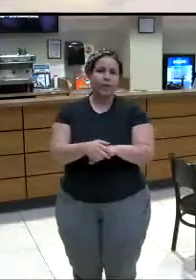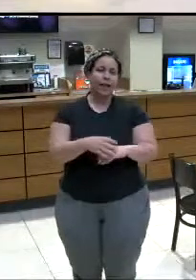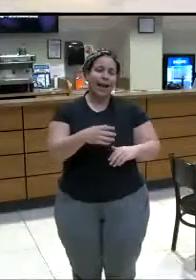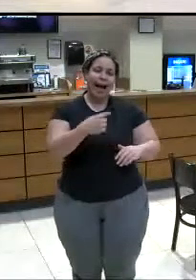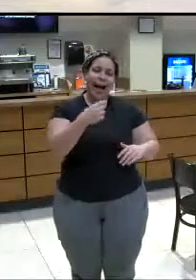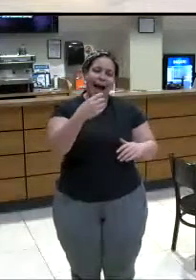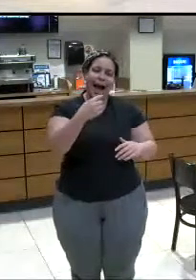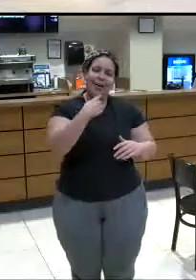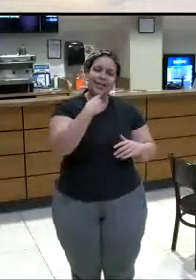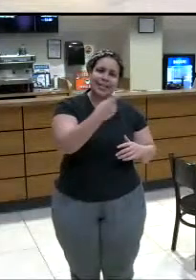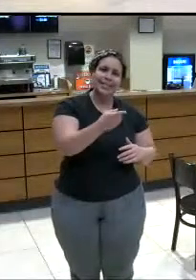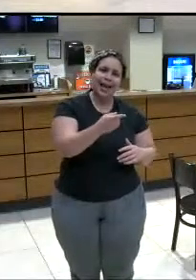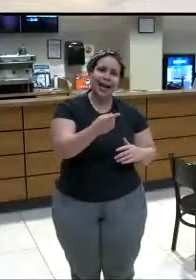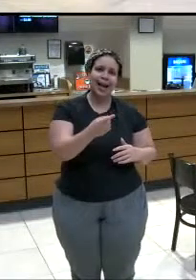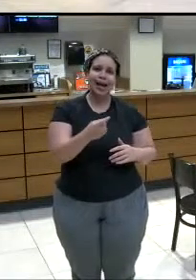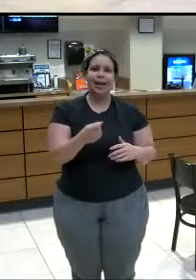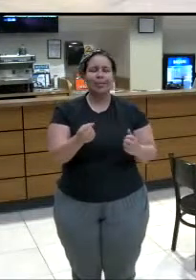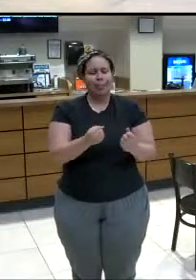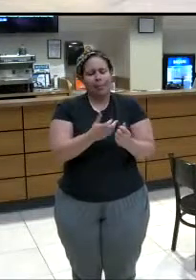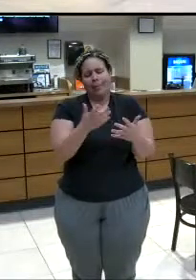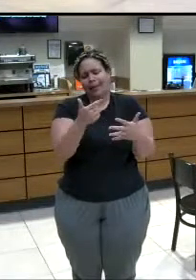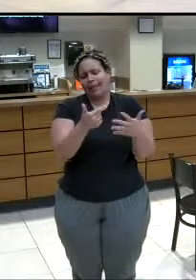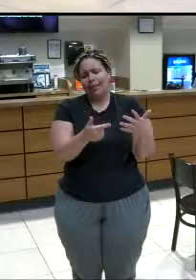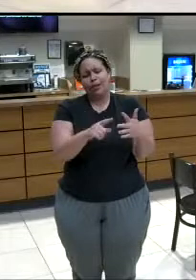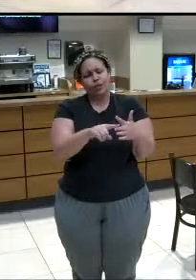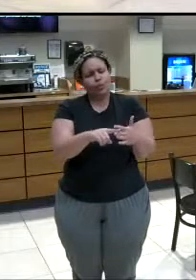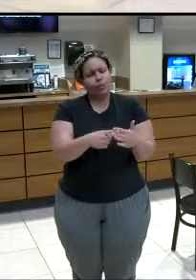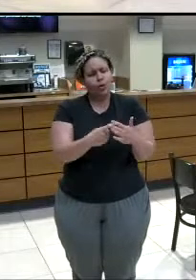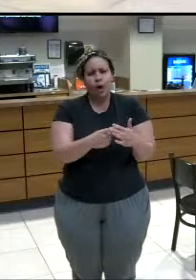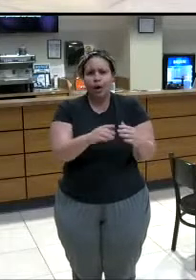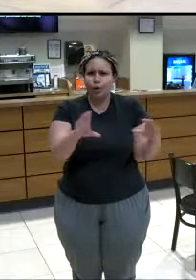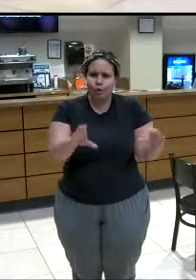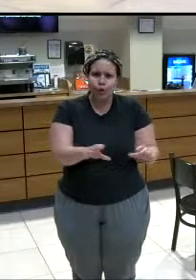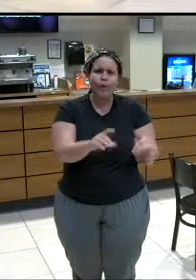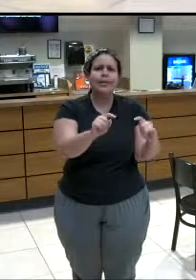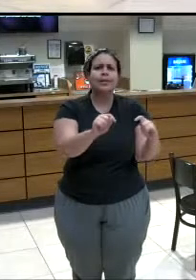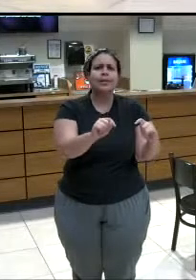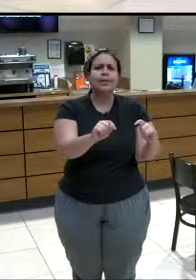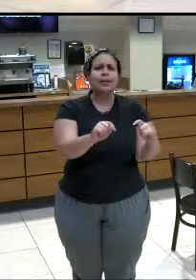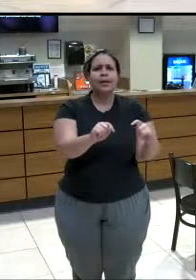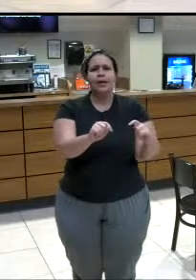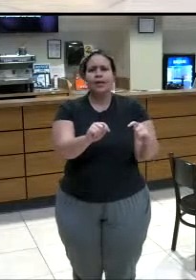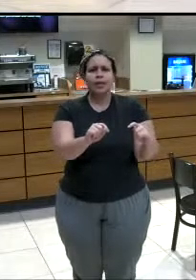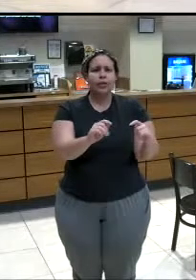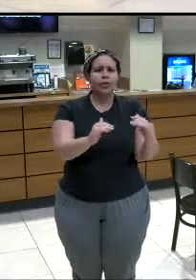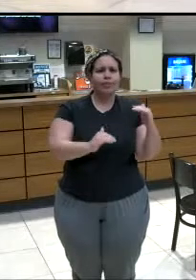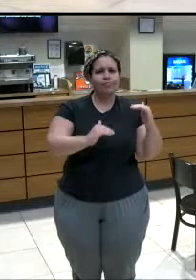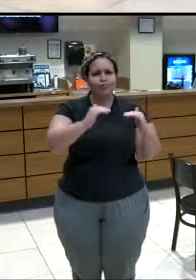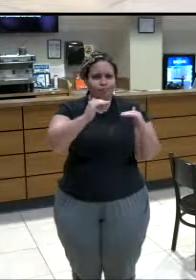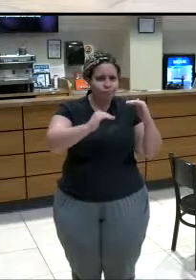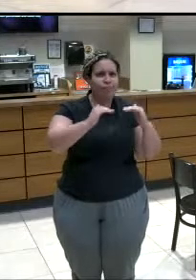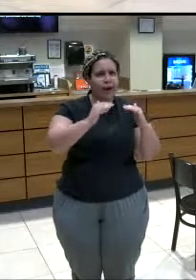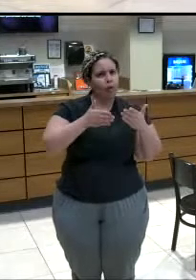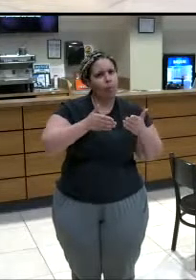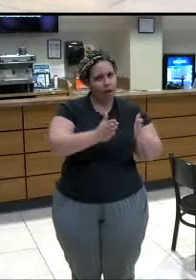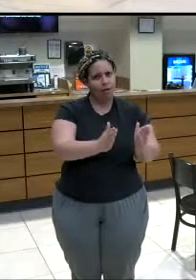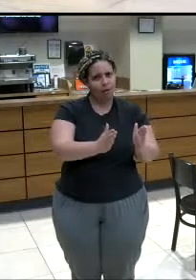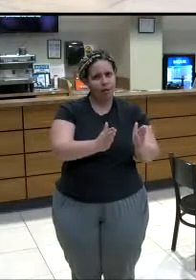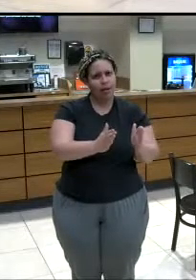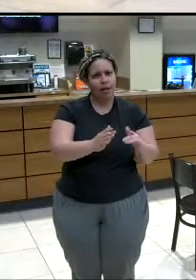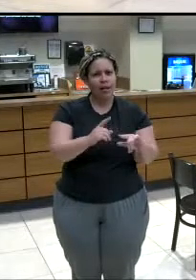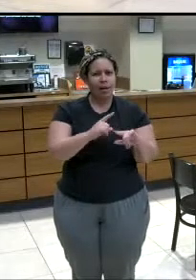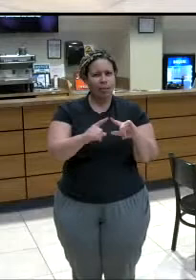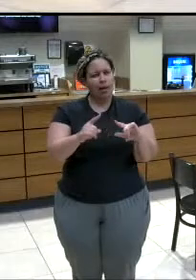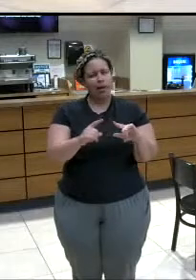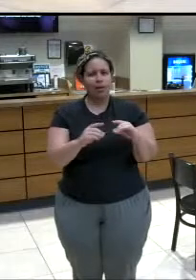that because, like with many things, you start it out and you do it in a fairly pure form, but the more you're doing